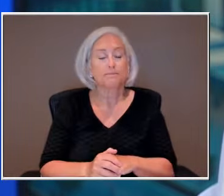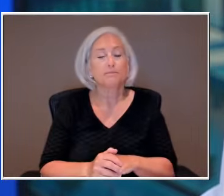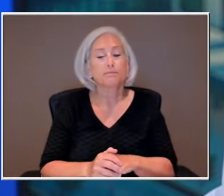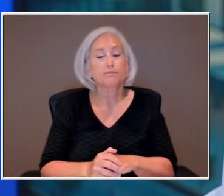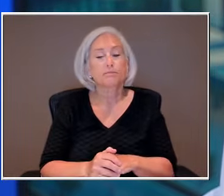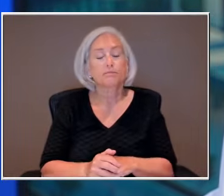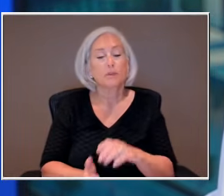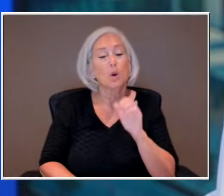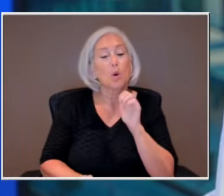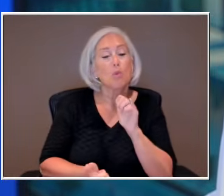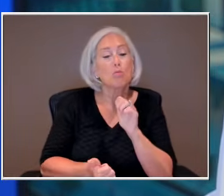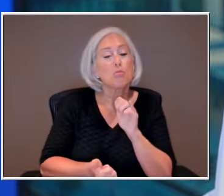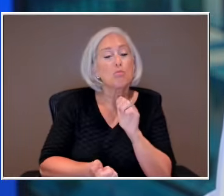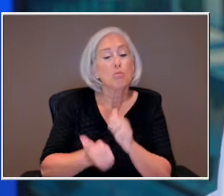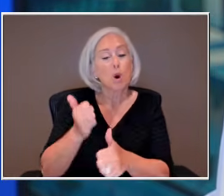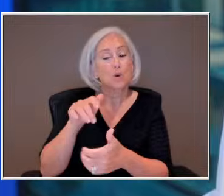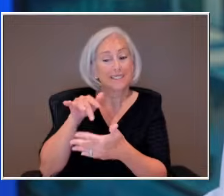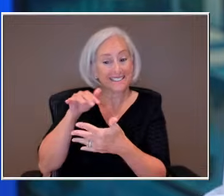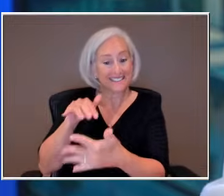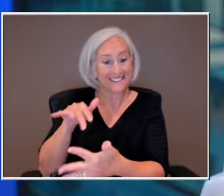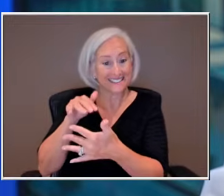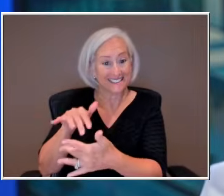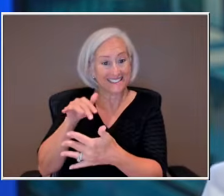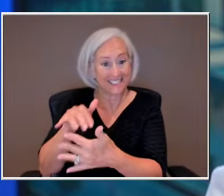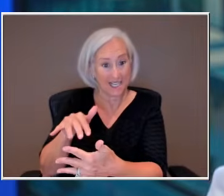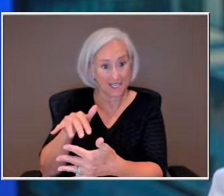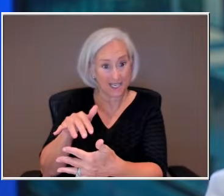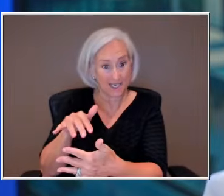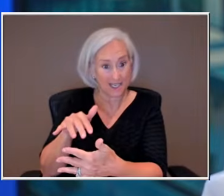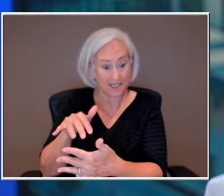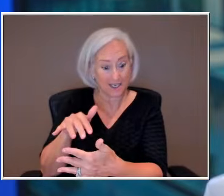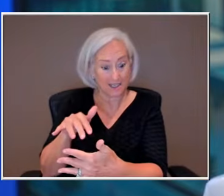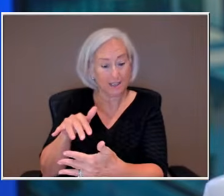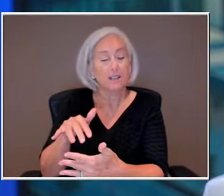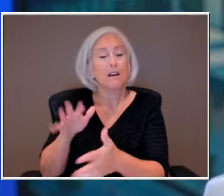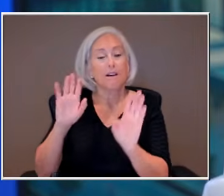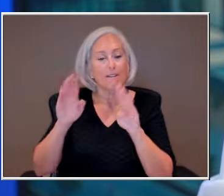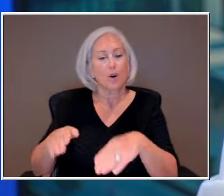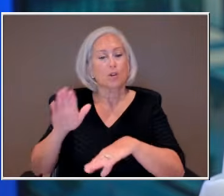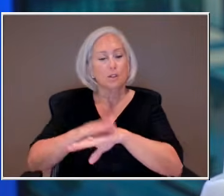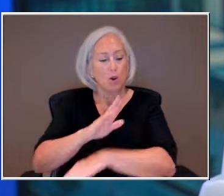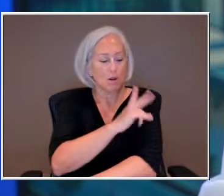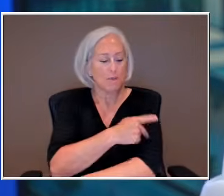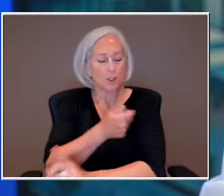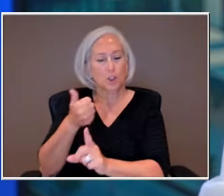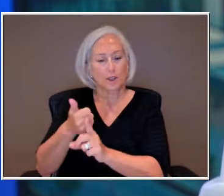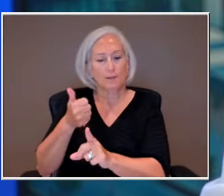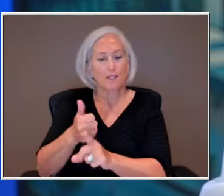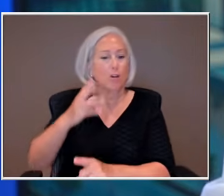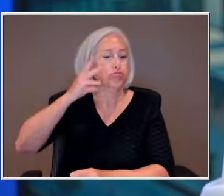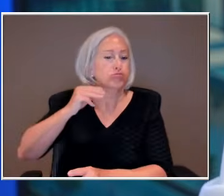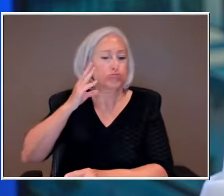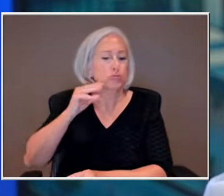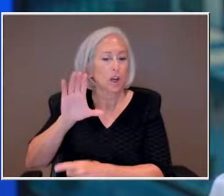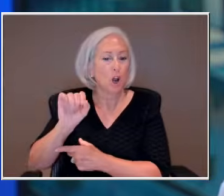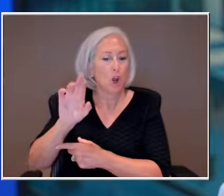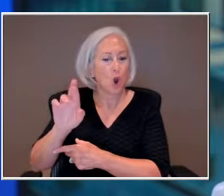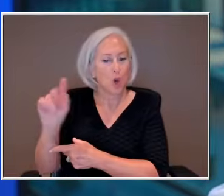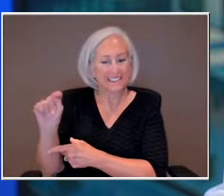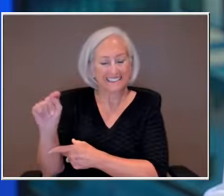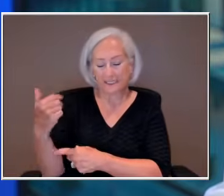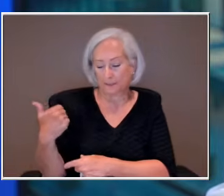now take patients that were exposed to prior CAR-T. So, even now, if based on the PET scan or how things go,